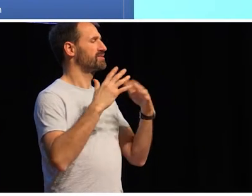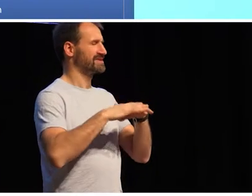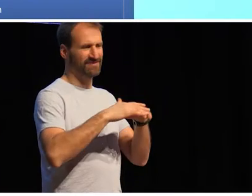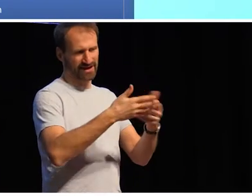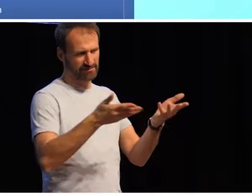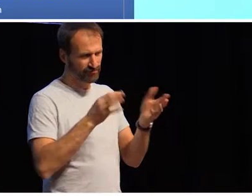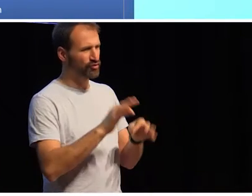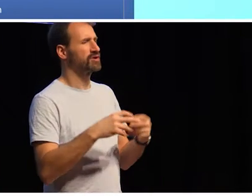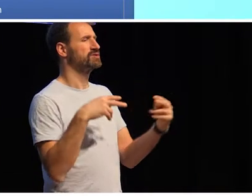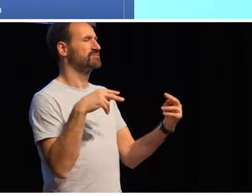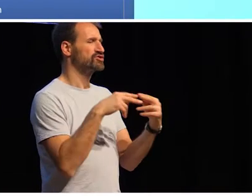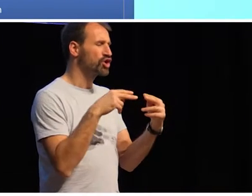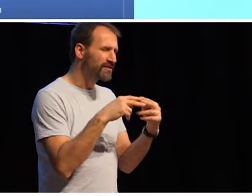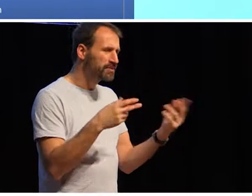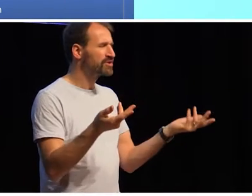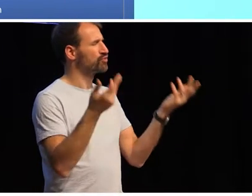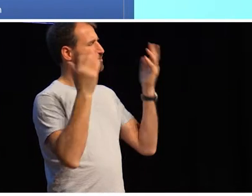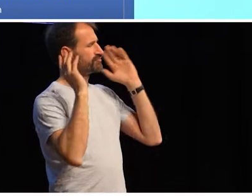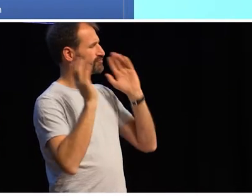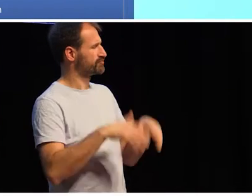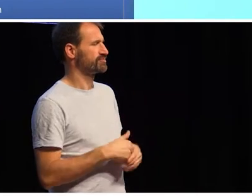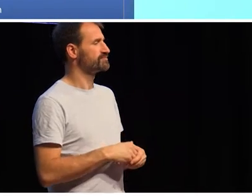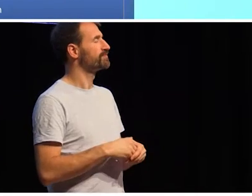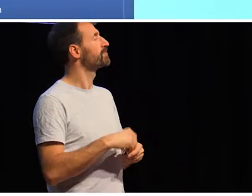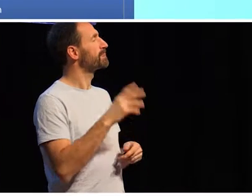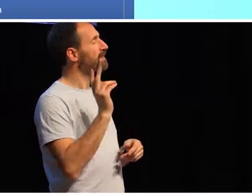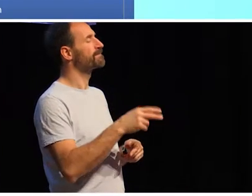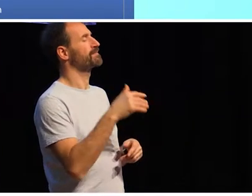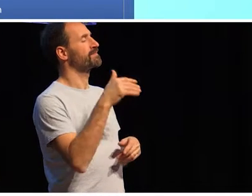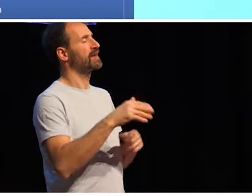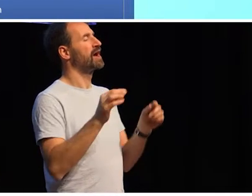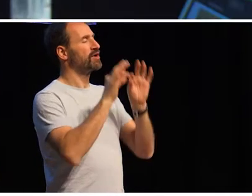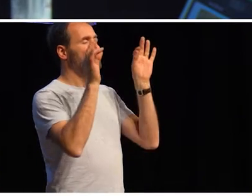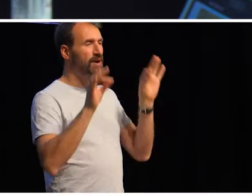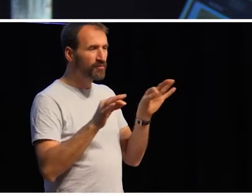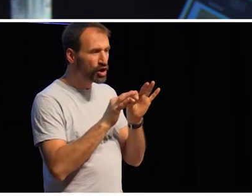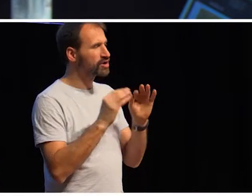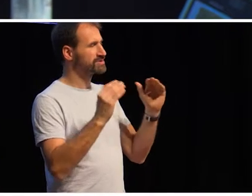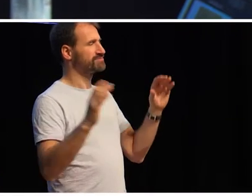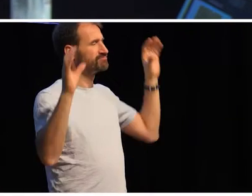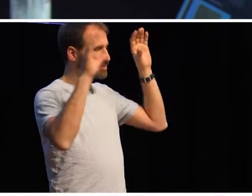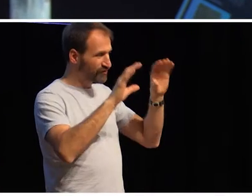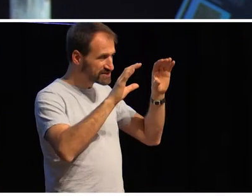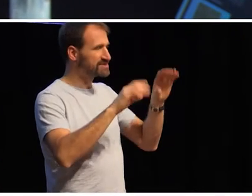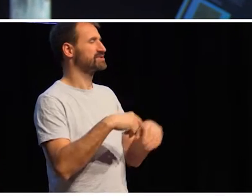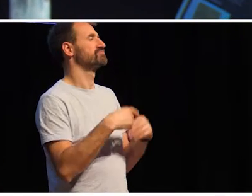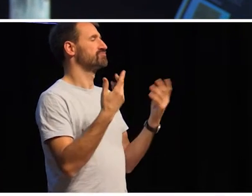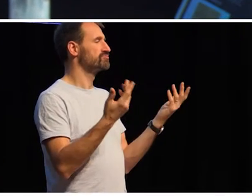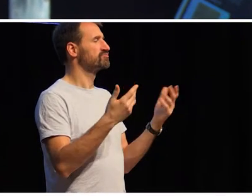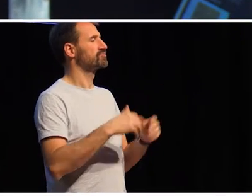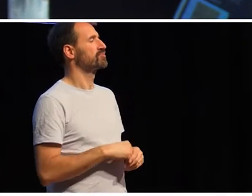and so on. Then there are a couple of frameworks on top of it, like remoting, which basically is a framework